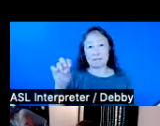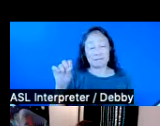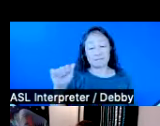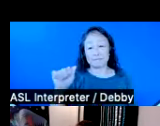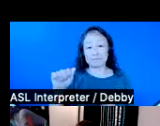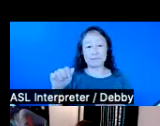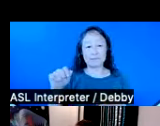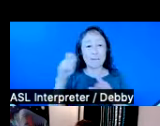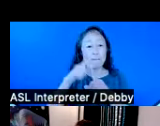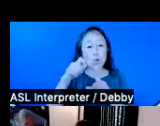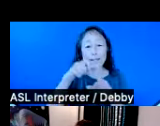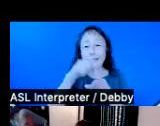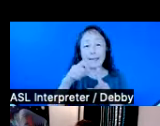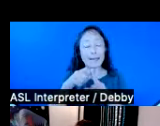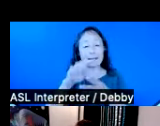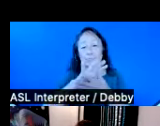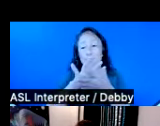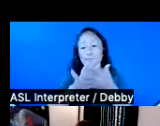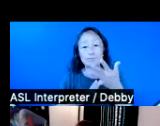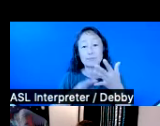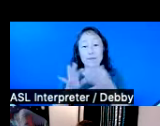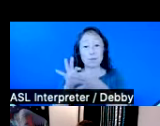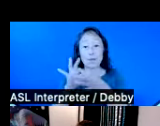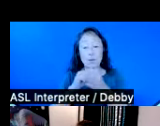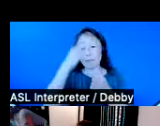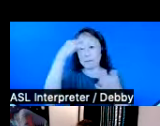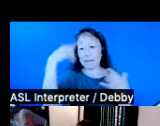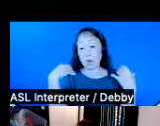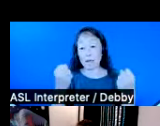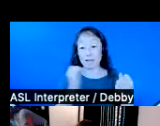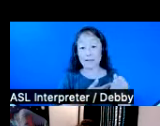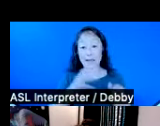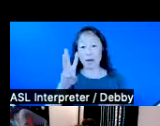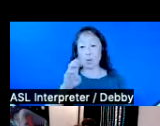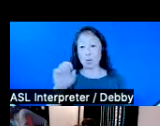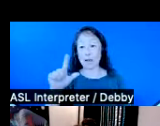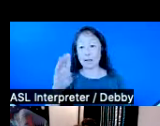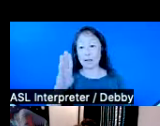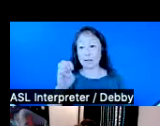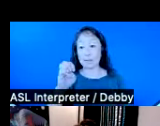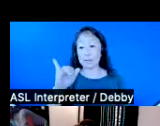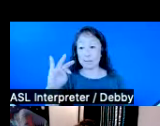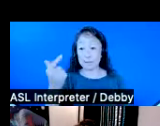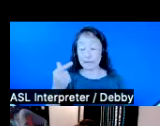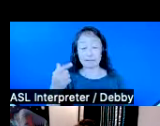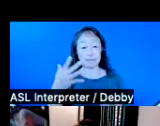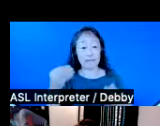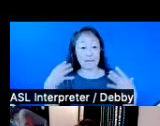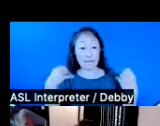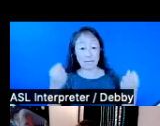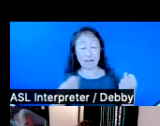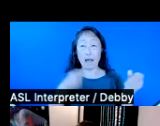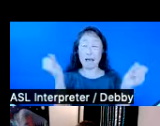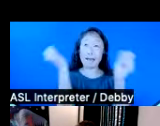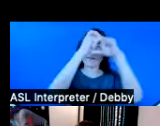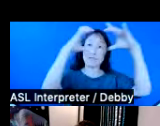things, when it comes to mental health and our well-being and our healing, I always envision that our health and